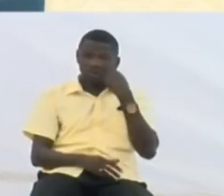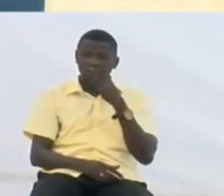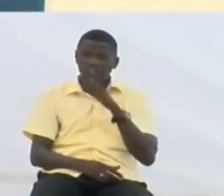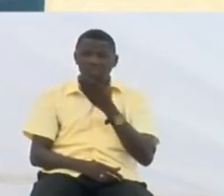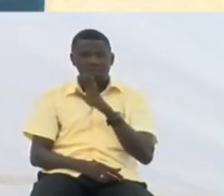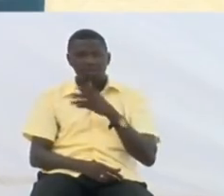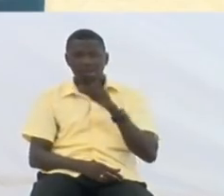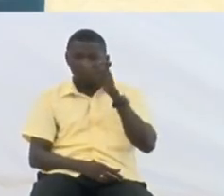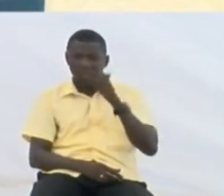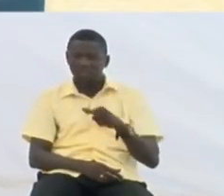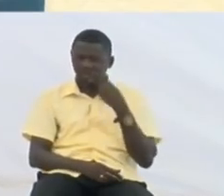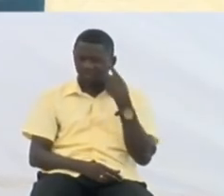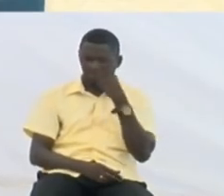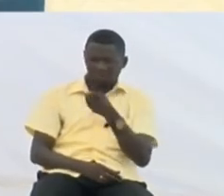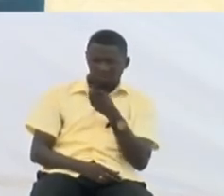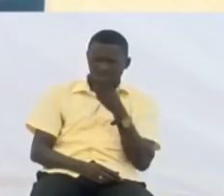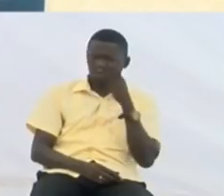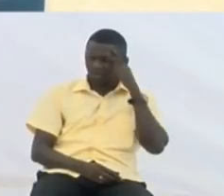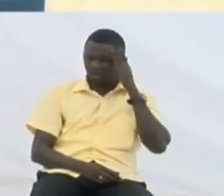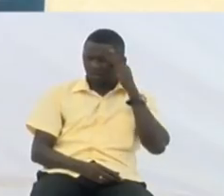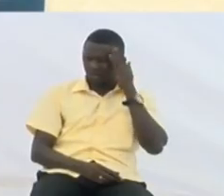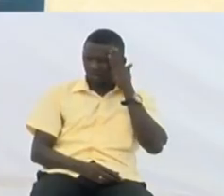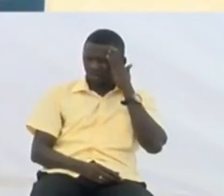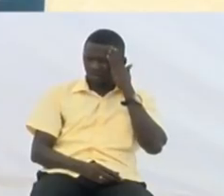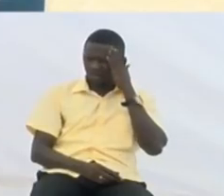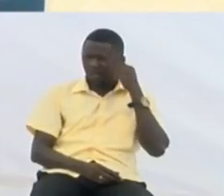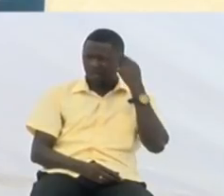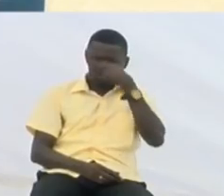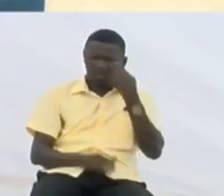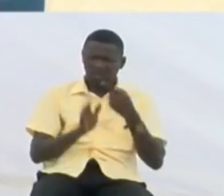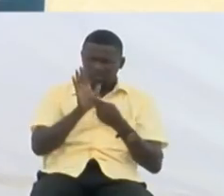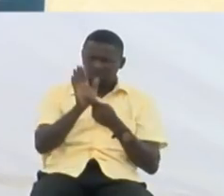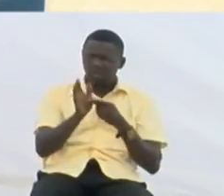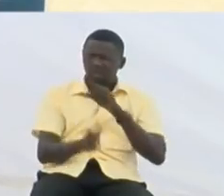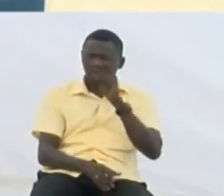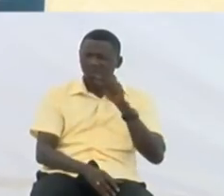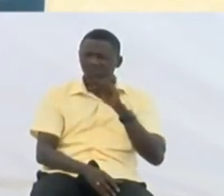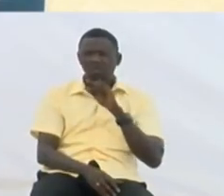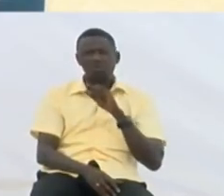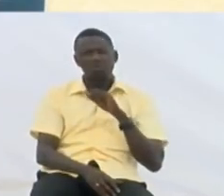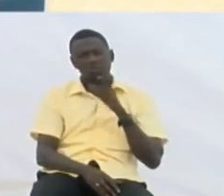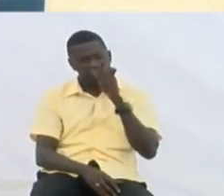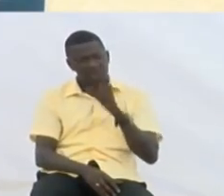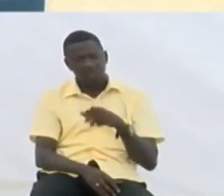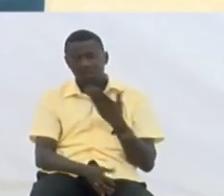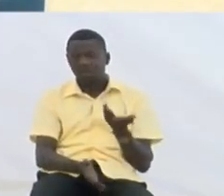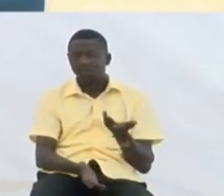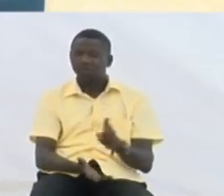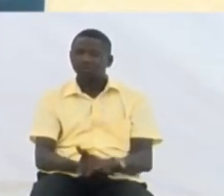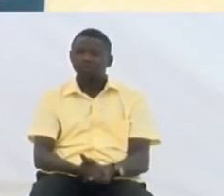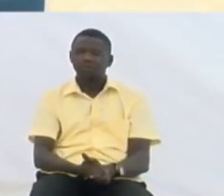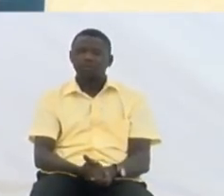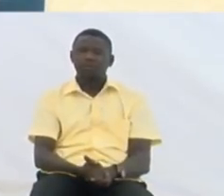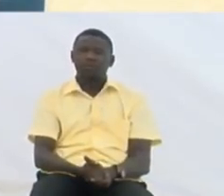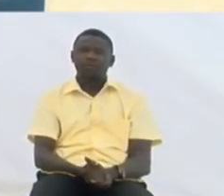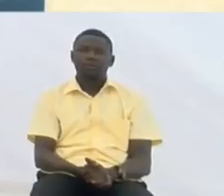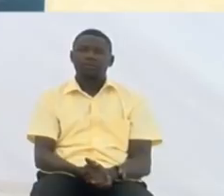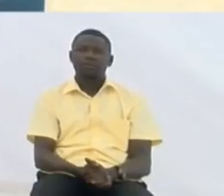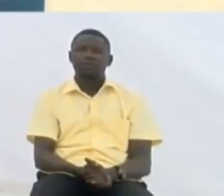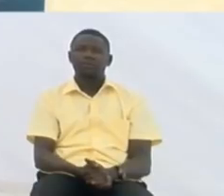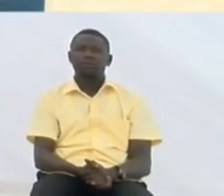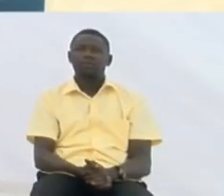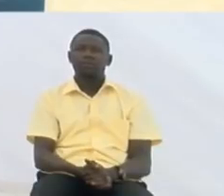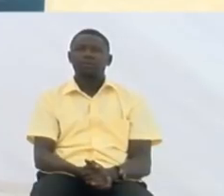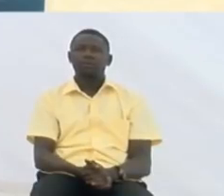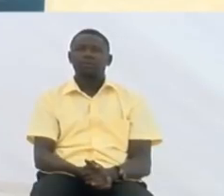luni menunata fo mo longi ko no le ban wala fo mo sitara je yemen suute ninse mo lon no je na ninse mi suute no wala